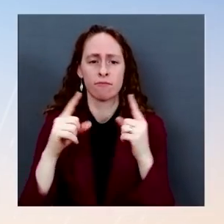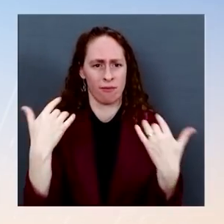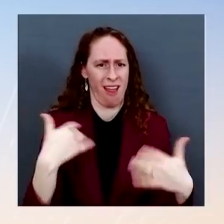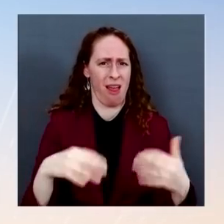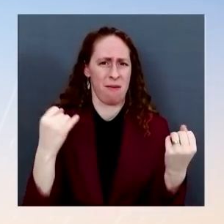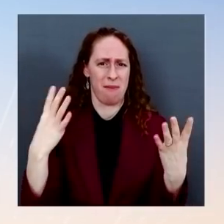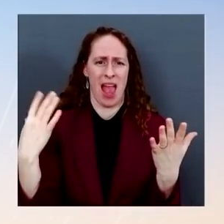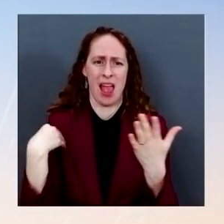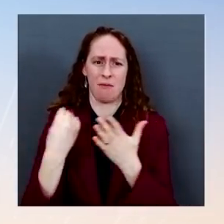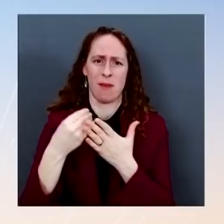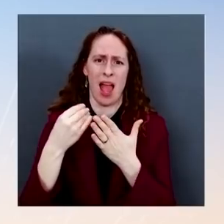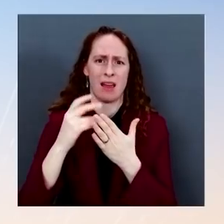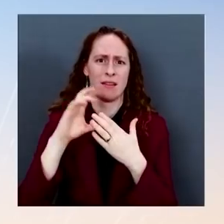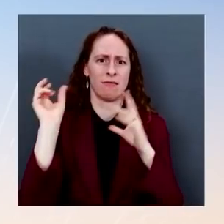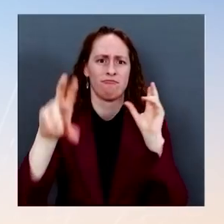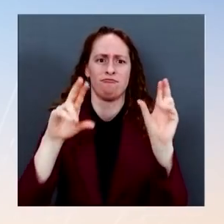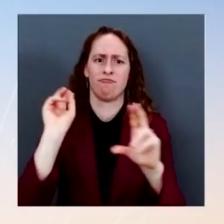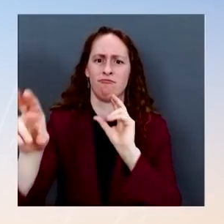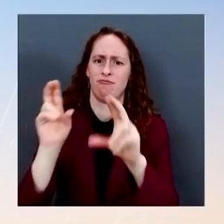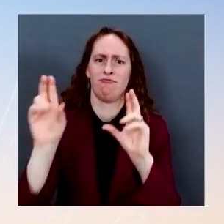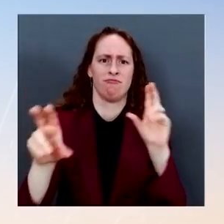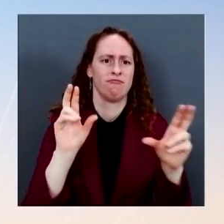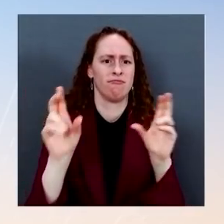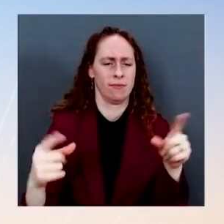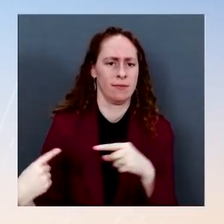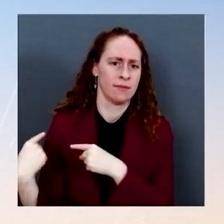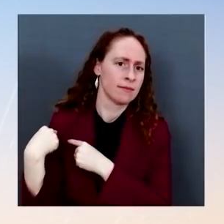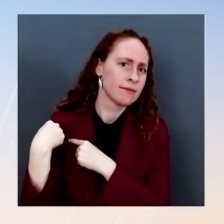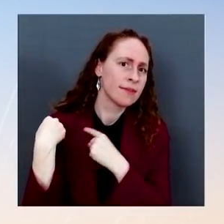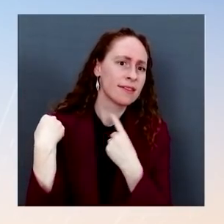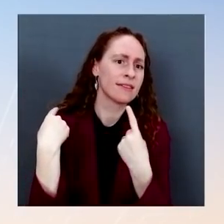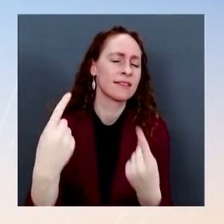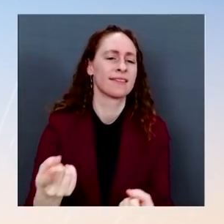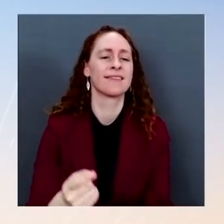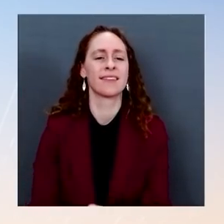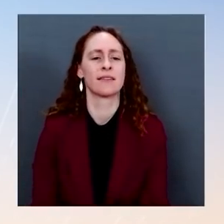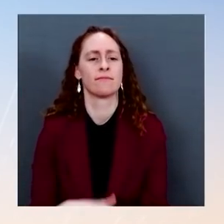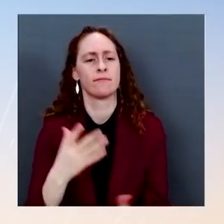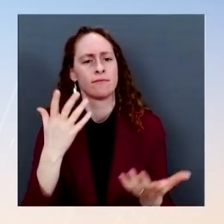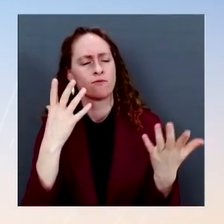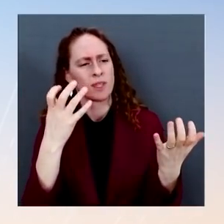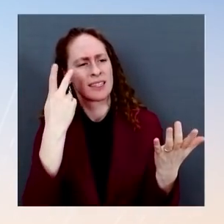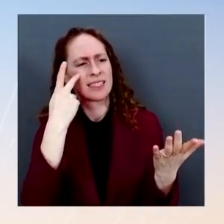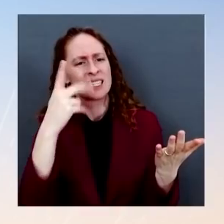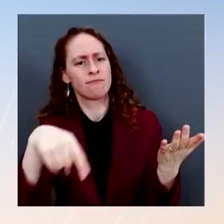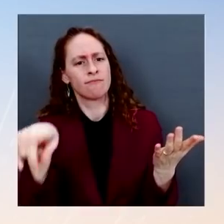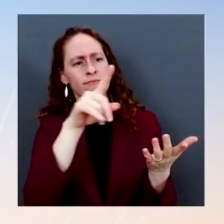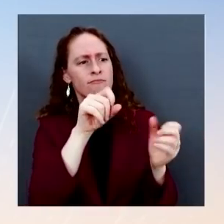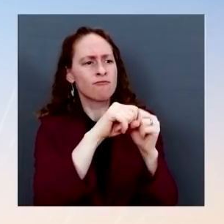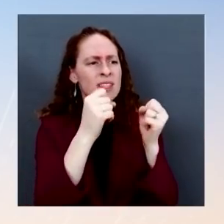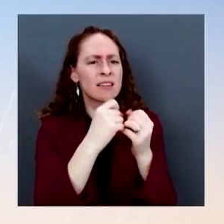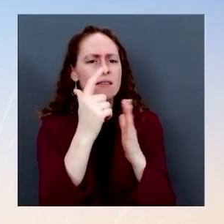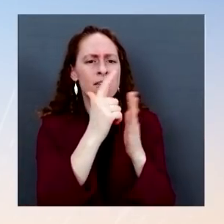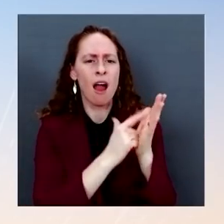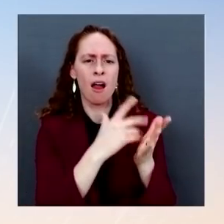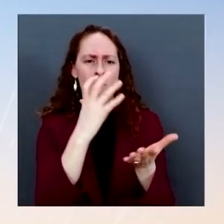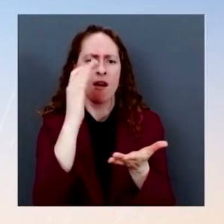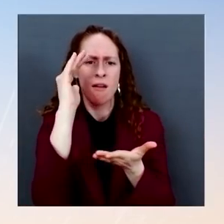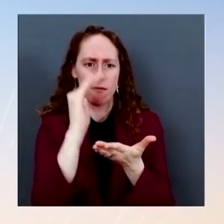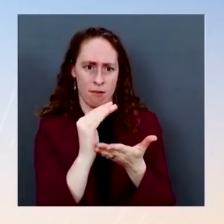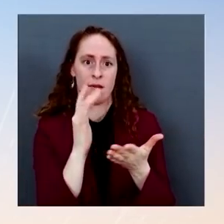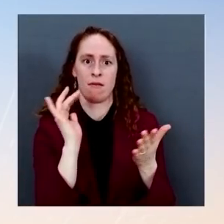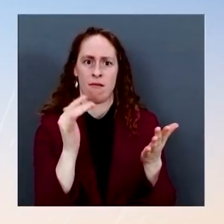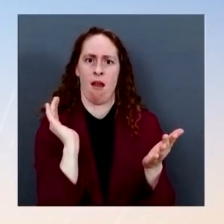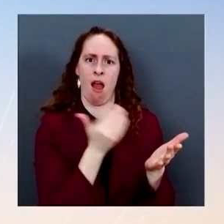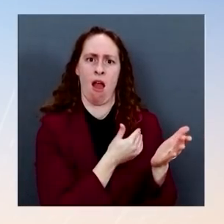including through the Rescue Plan, through investments in proven community violence intervention strategies that we announced in April, through the COPS community policing